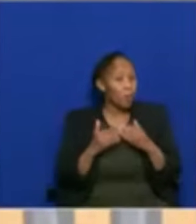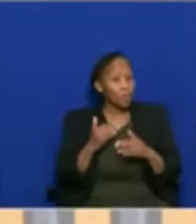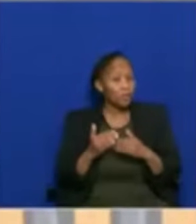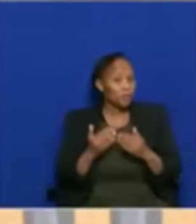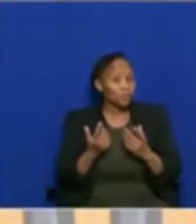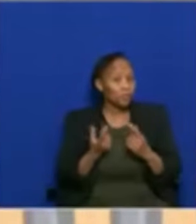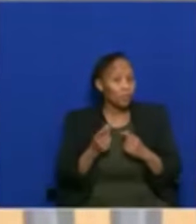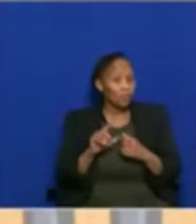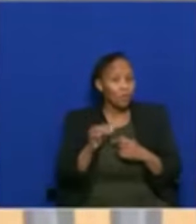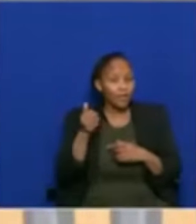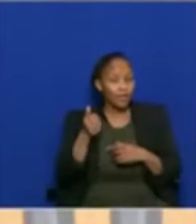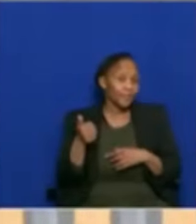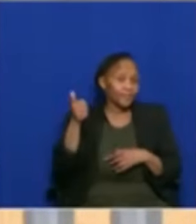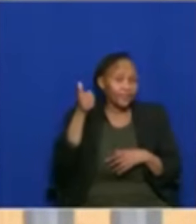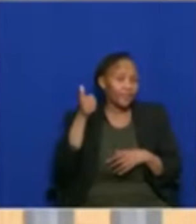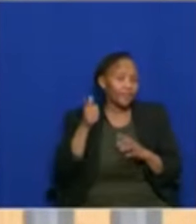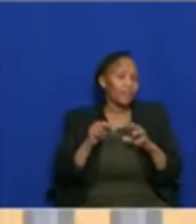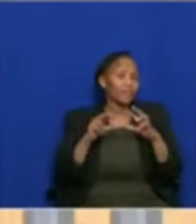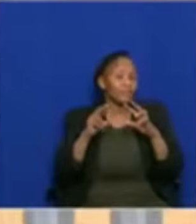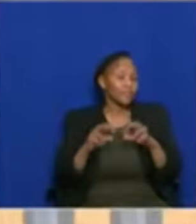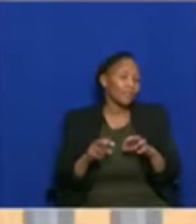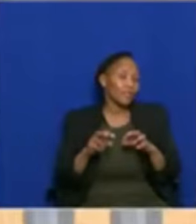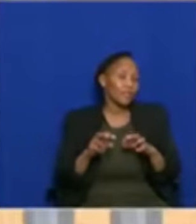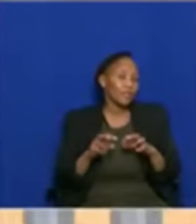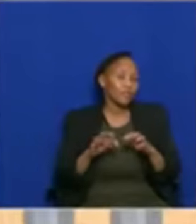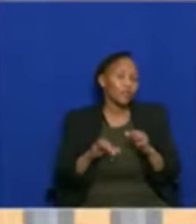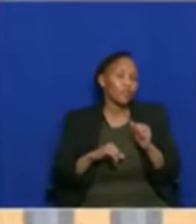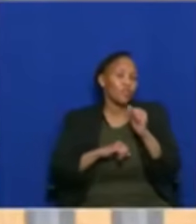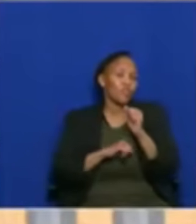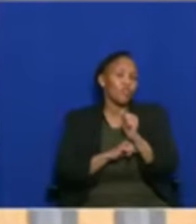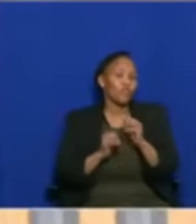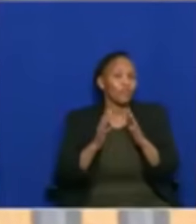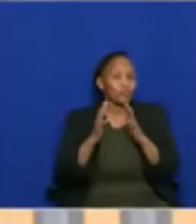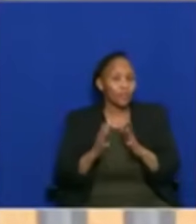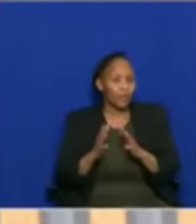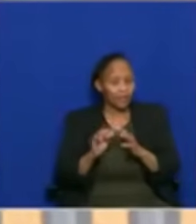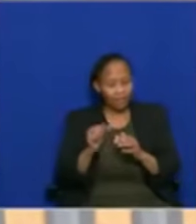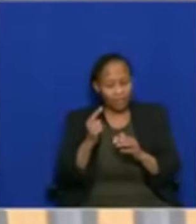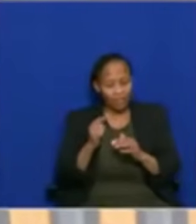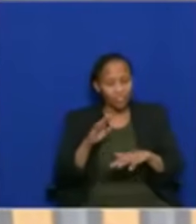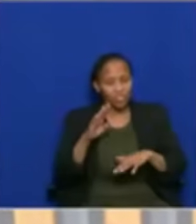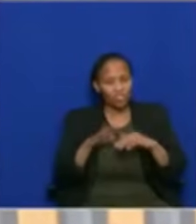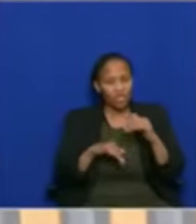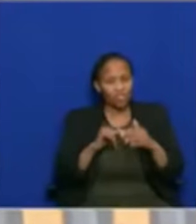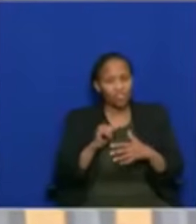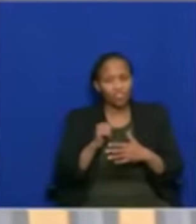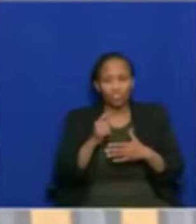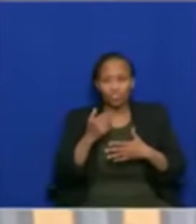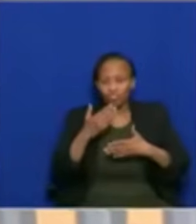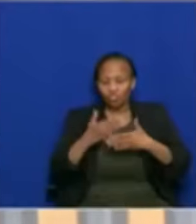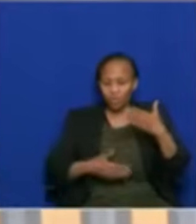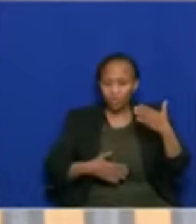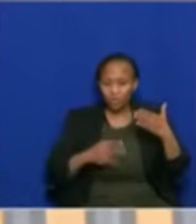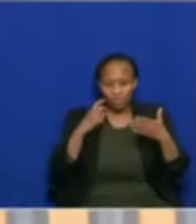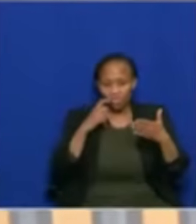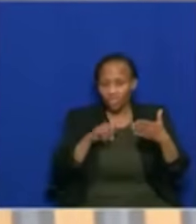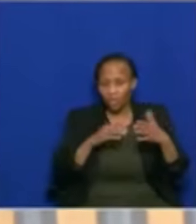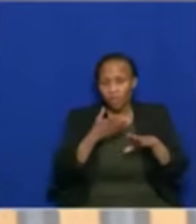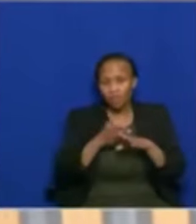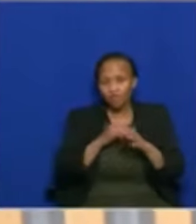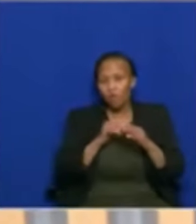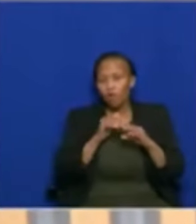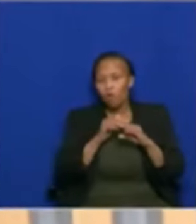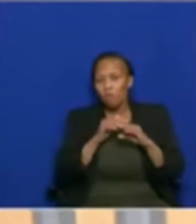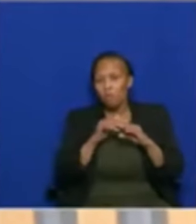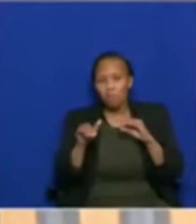investigating officer get a look at the charge sheet before it goes out? Does the